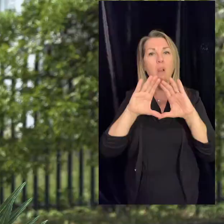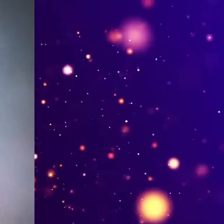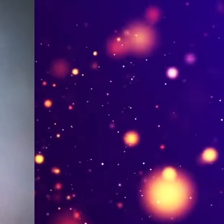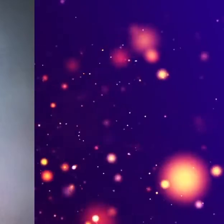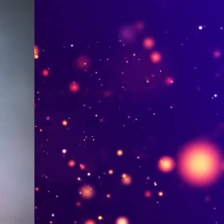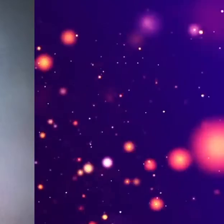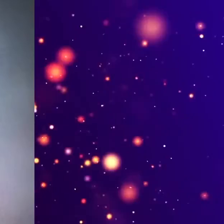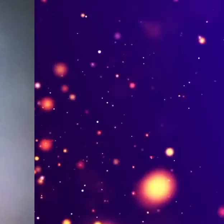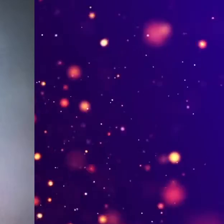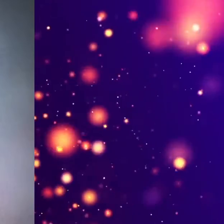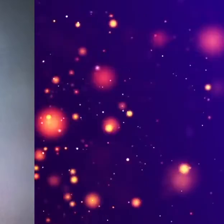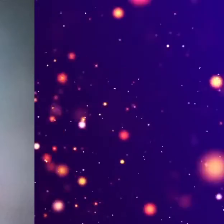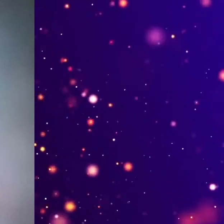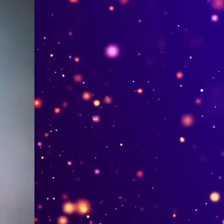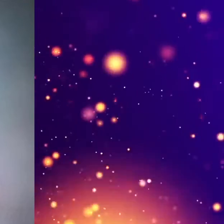2020.